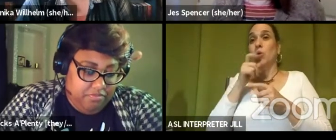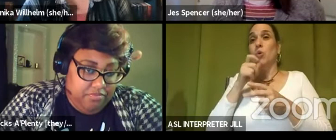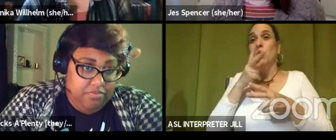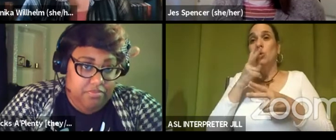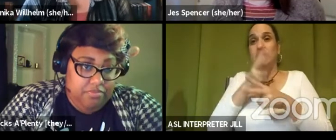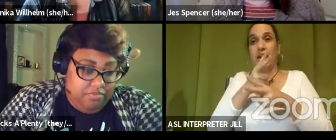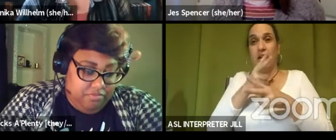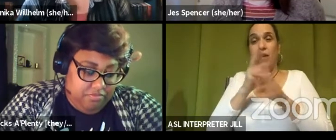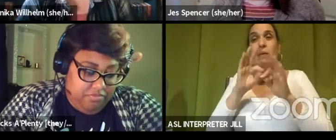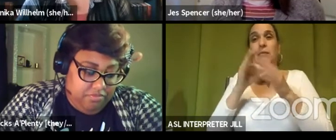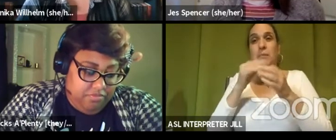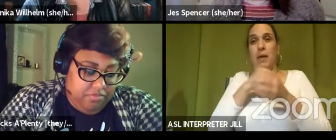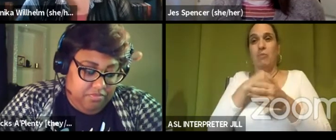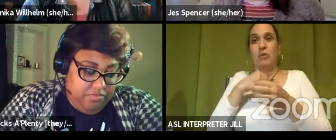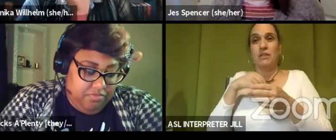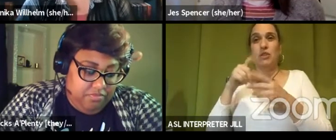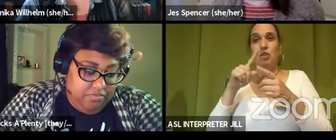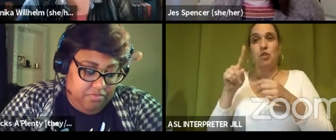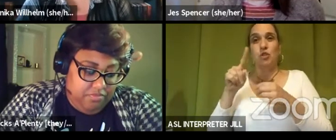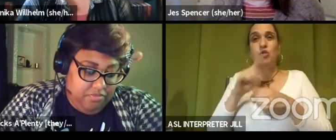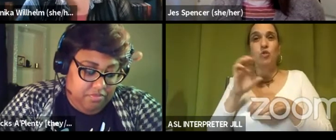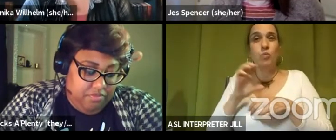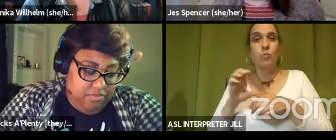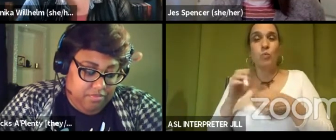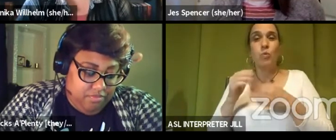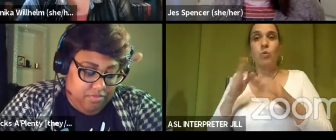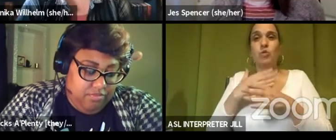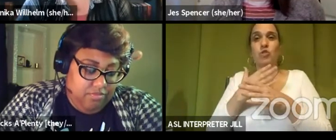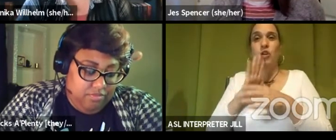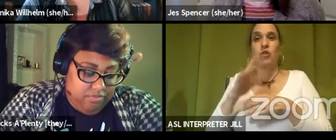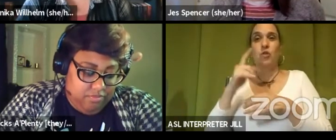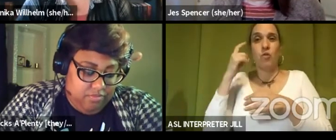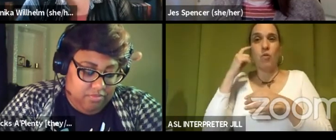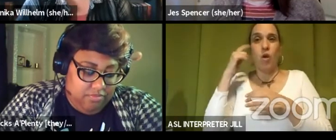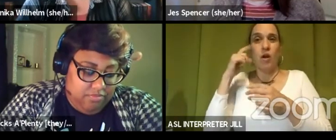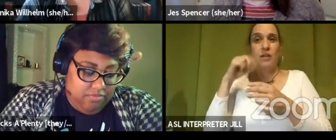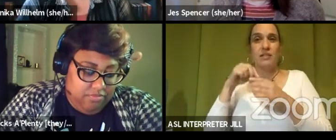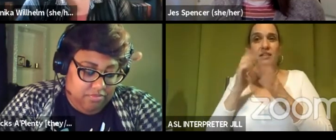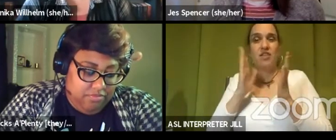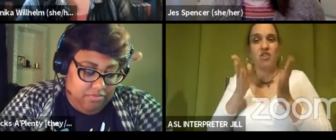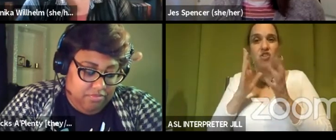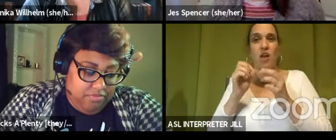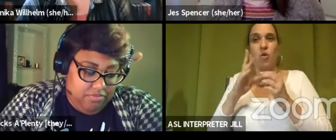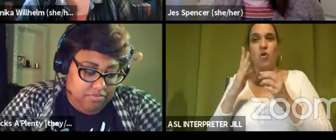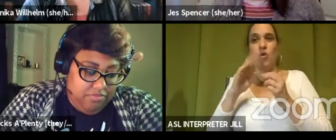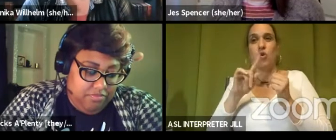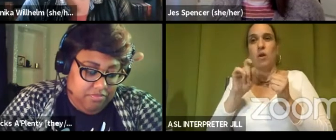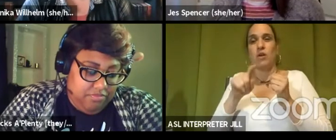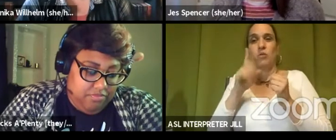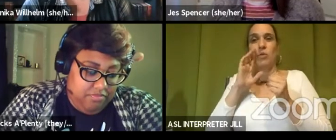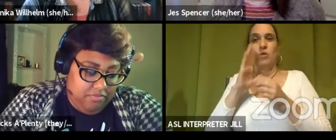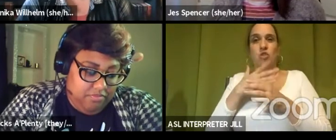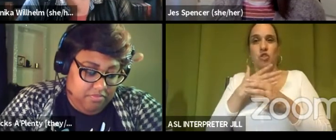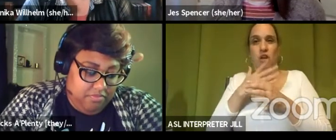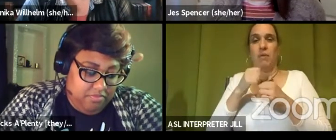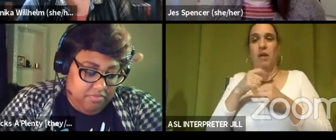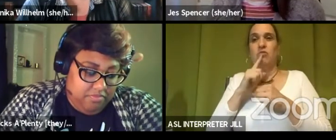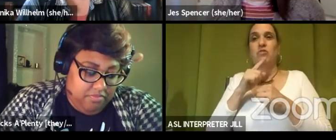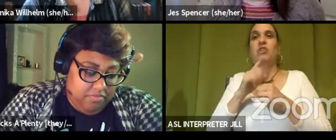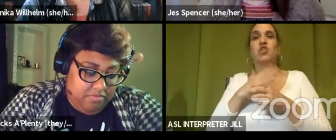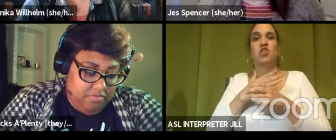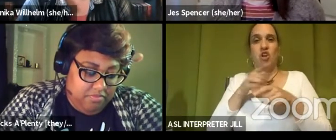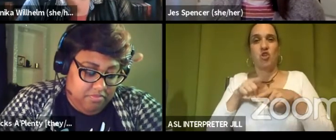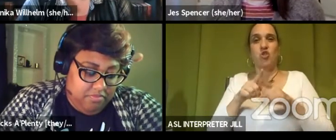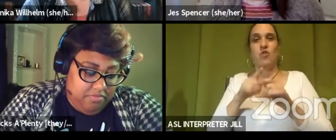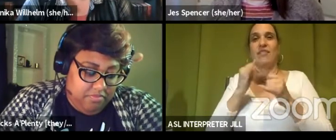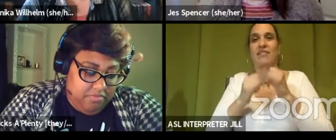room, please do share your thoughts in the chat or your questions, and we'll share it. Make sure to share it in these last few minutes.